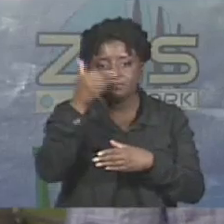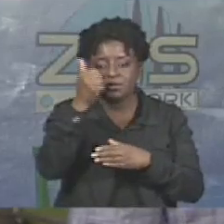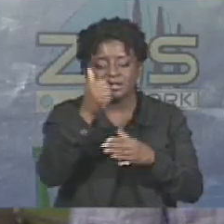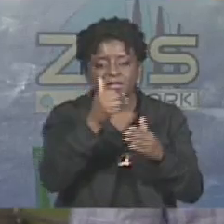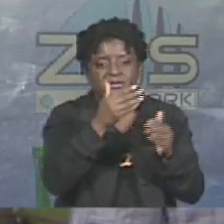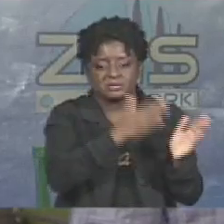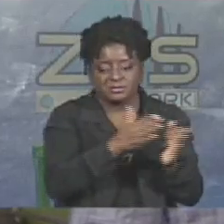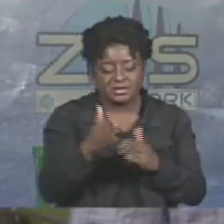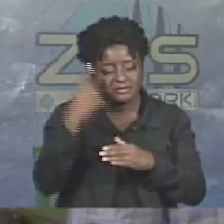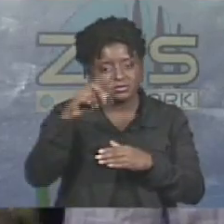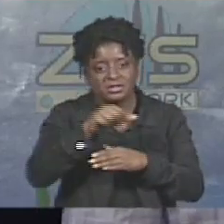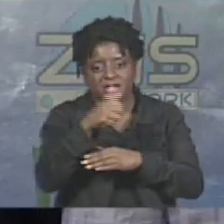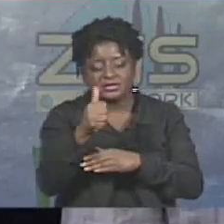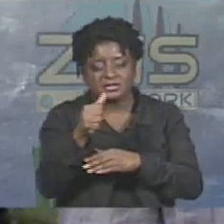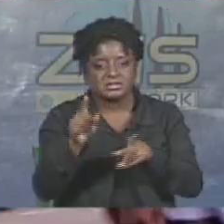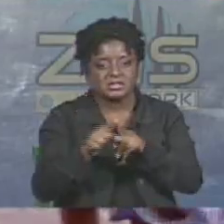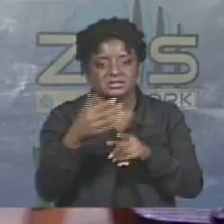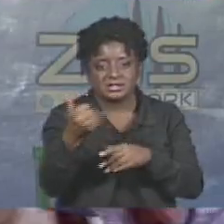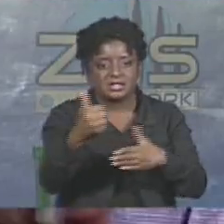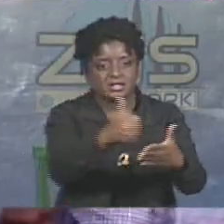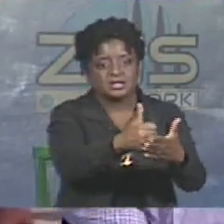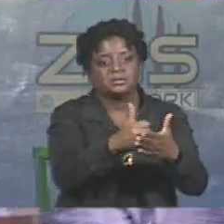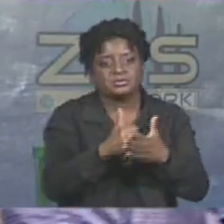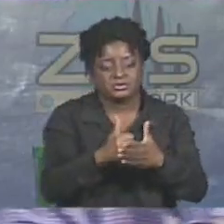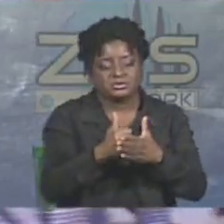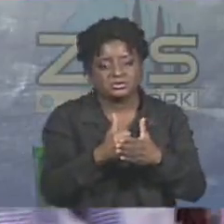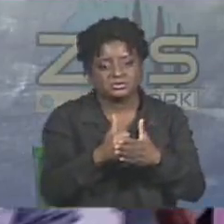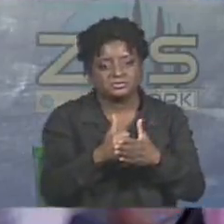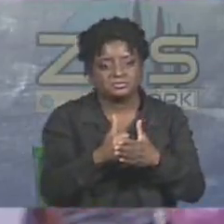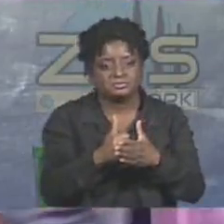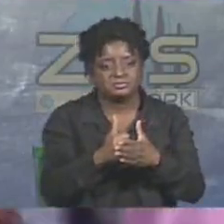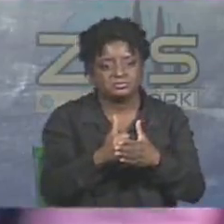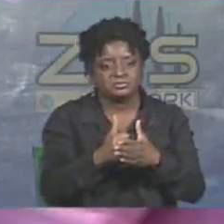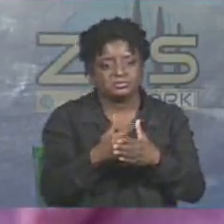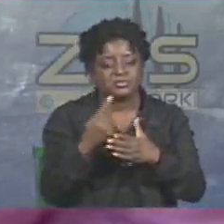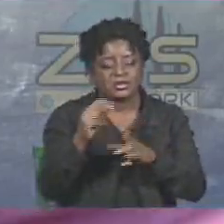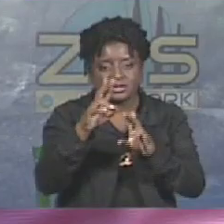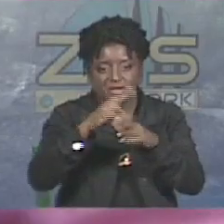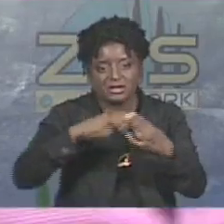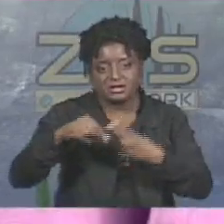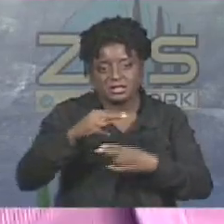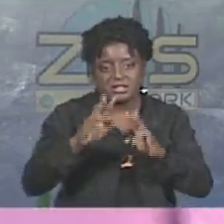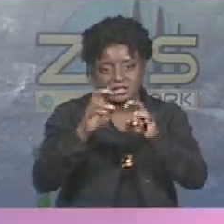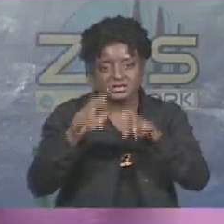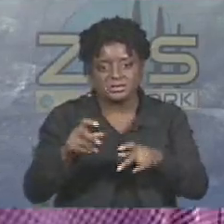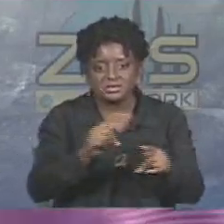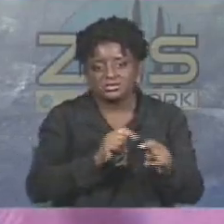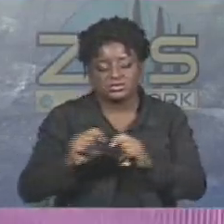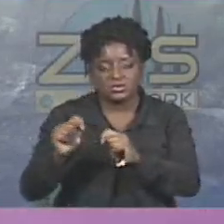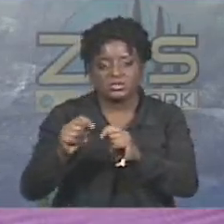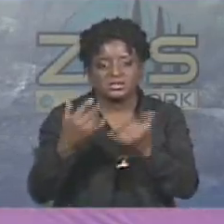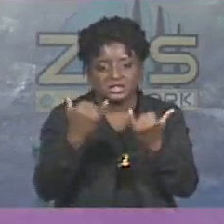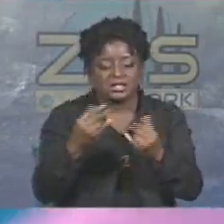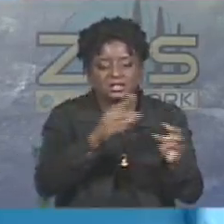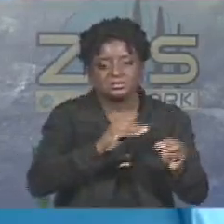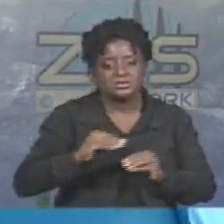for others as they approach. The Prime Minister's hurricane assessment tour now moves north as he visits the